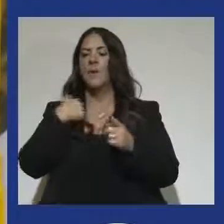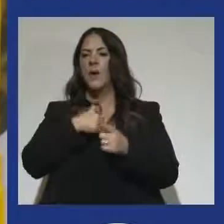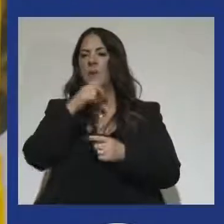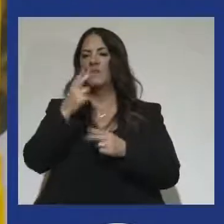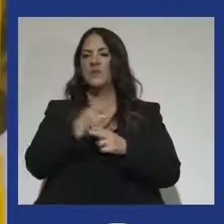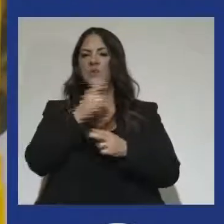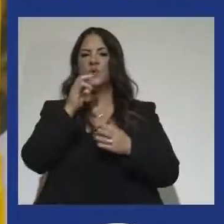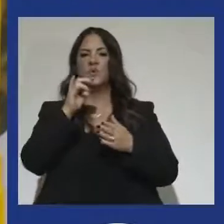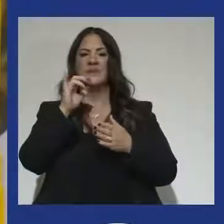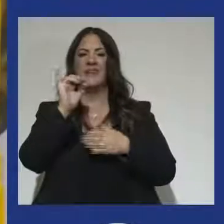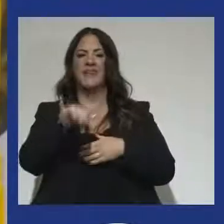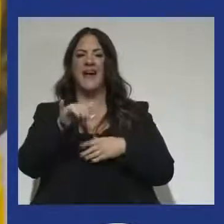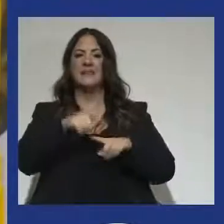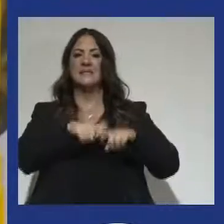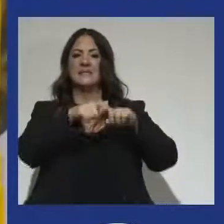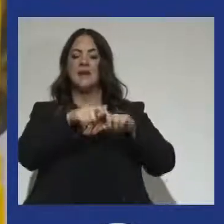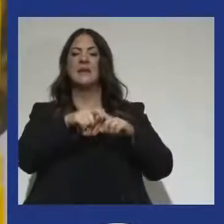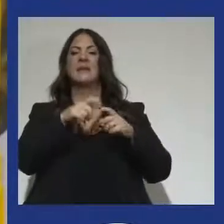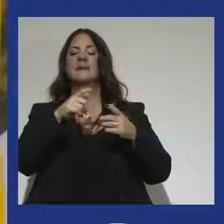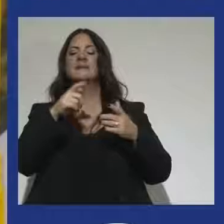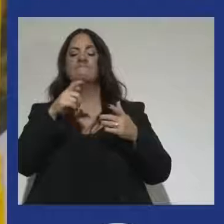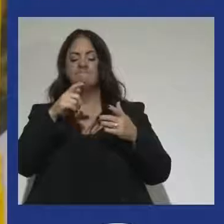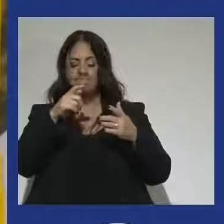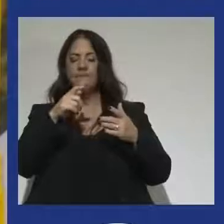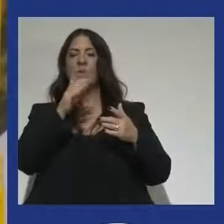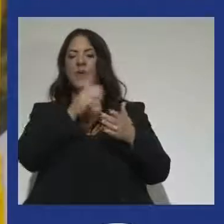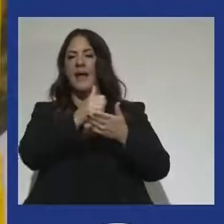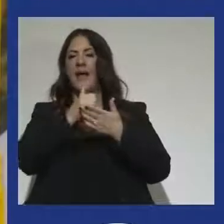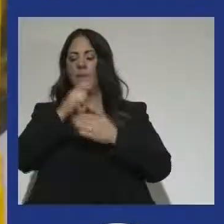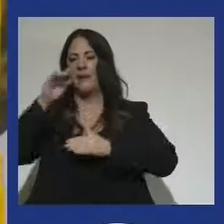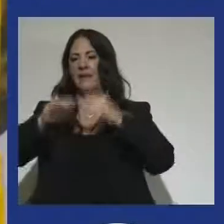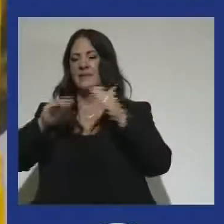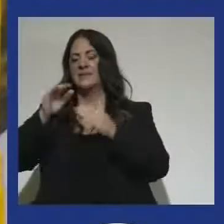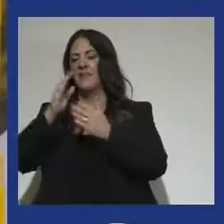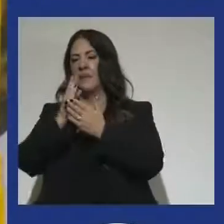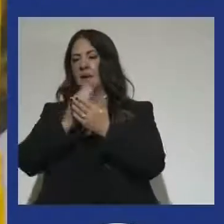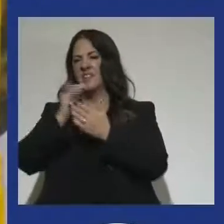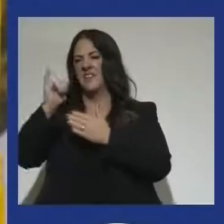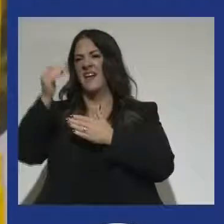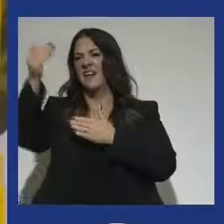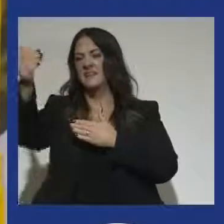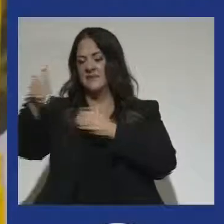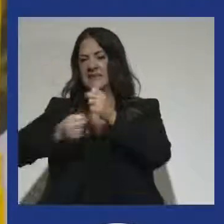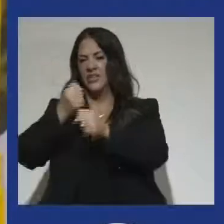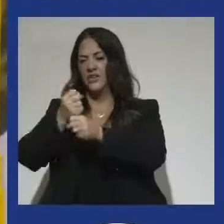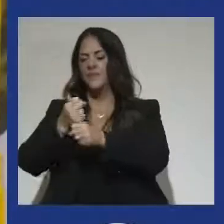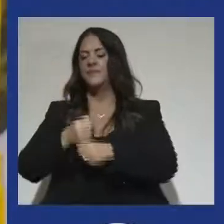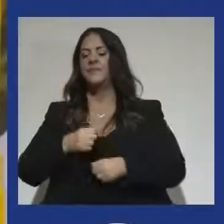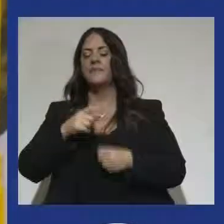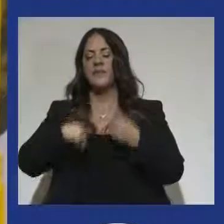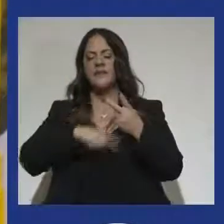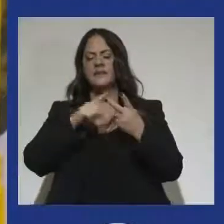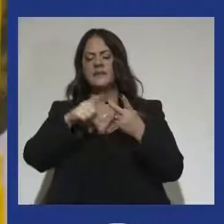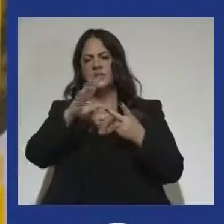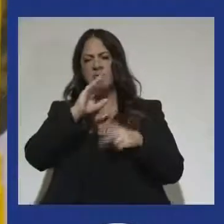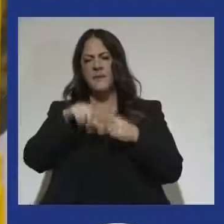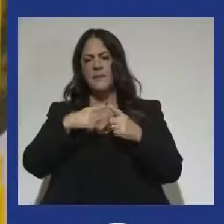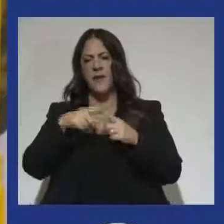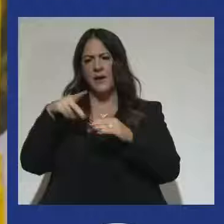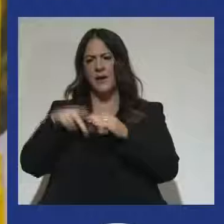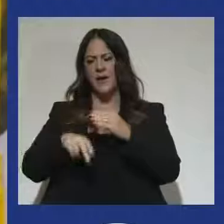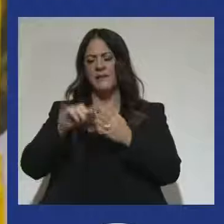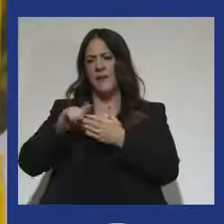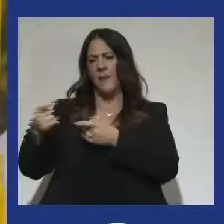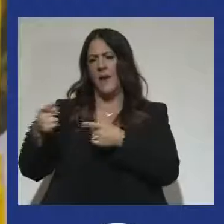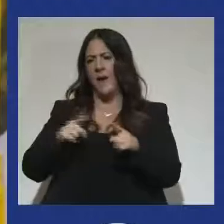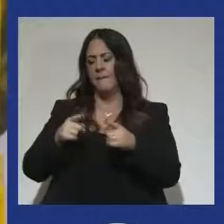those suspensions to help balance our budget. The other thing that you're referring to is the trigger cuts, or the cuts that went